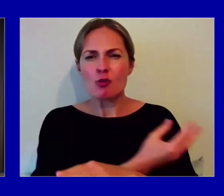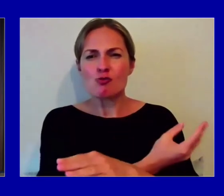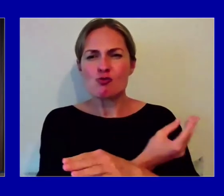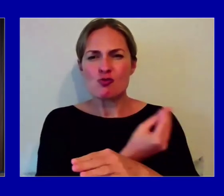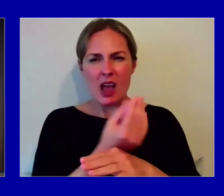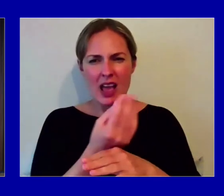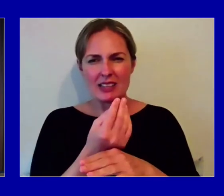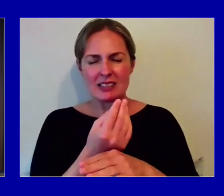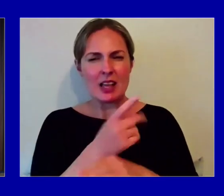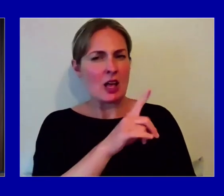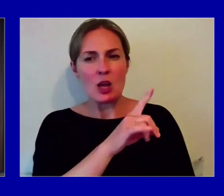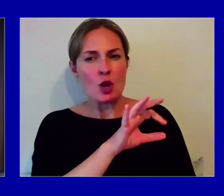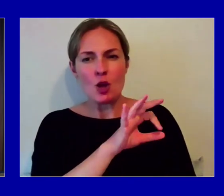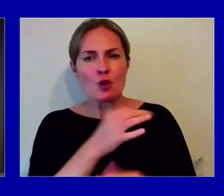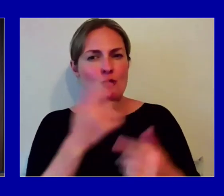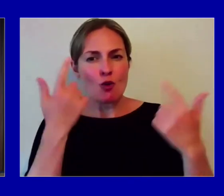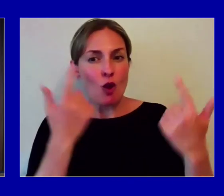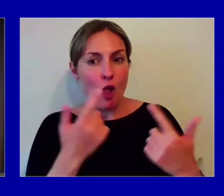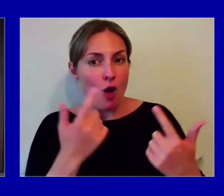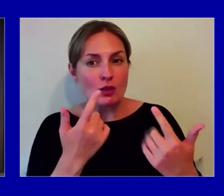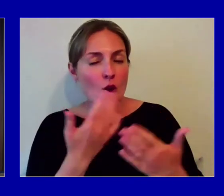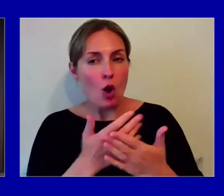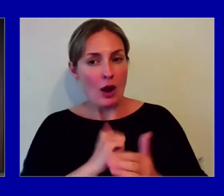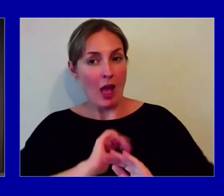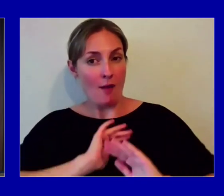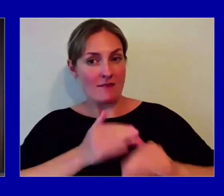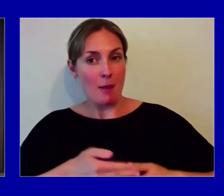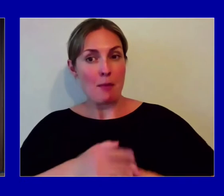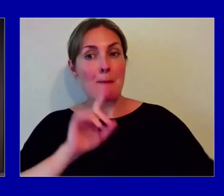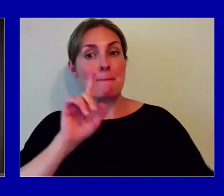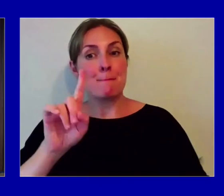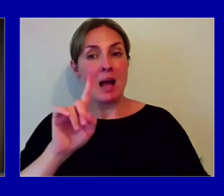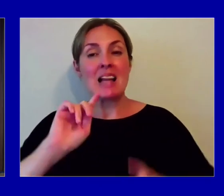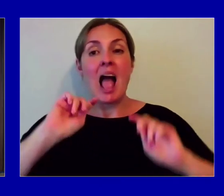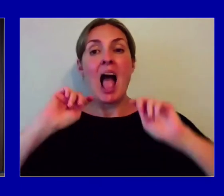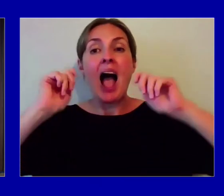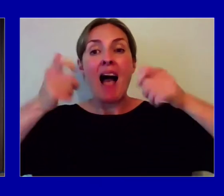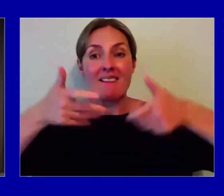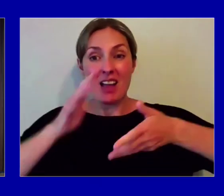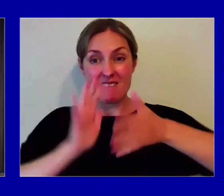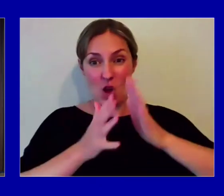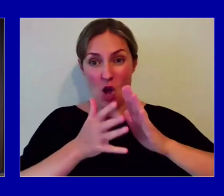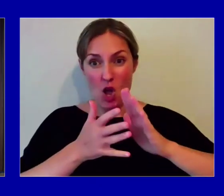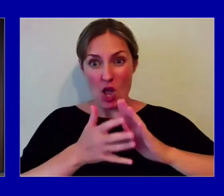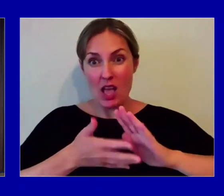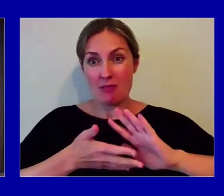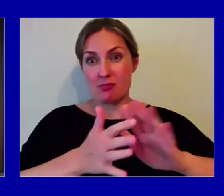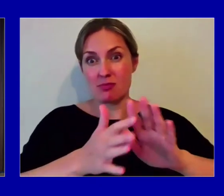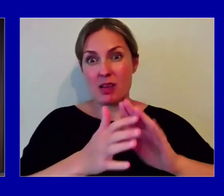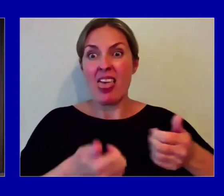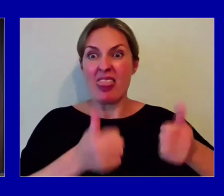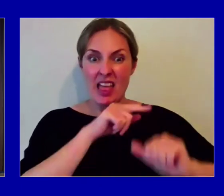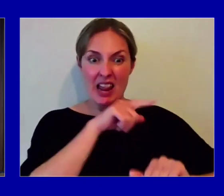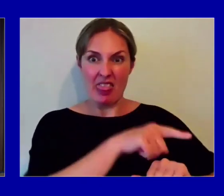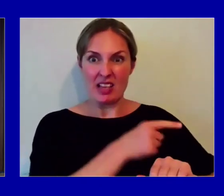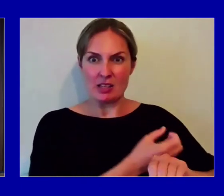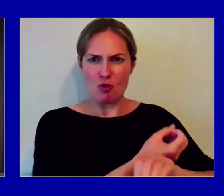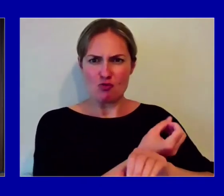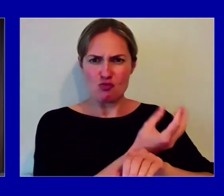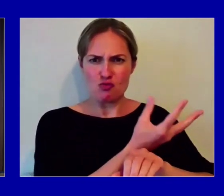the, the dominant crop as a result of that fire. But then gradually, uh, we got wallaby